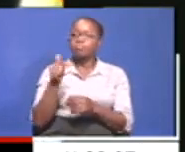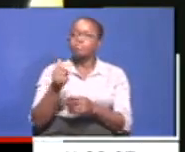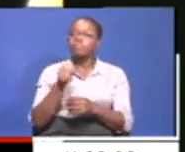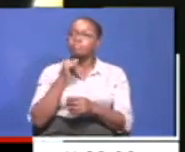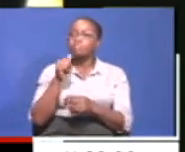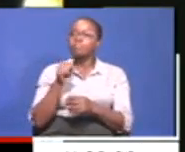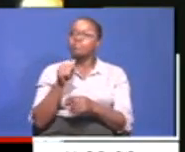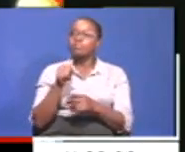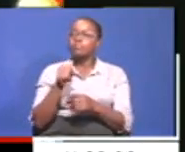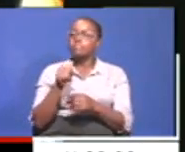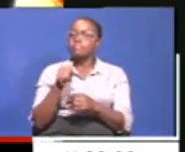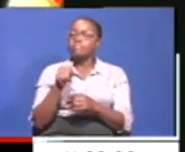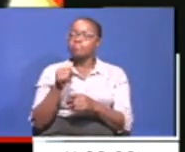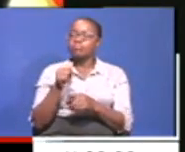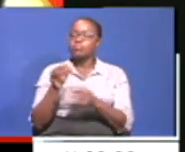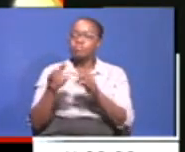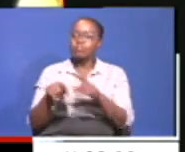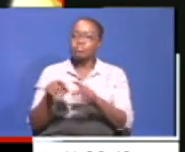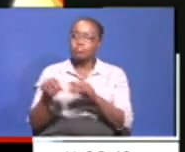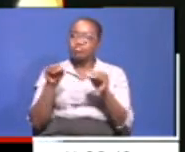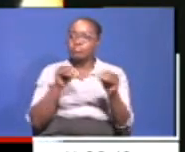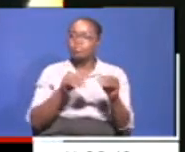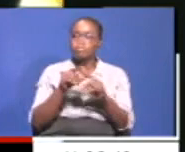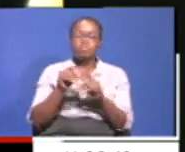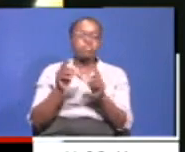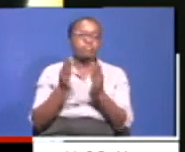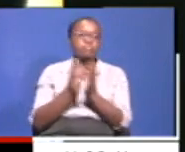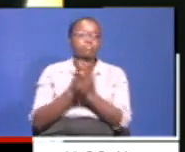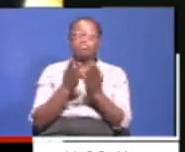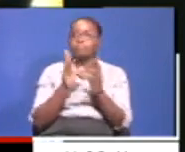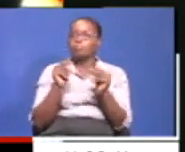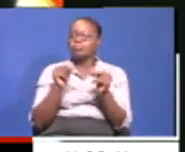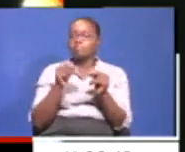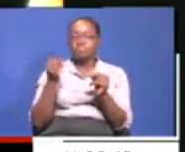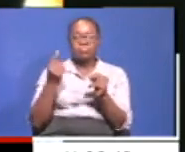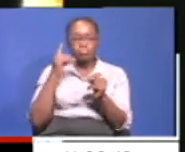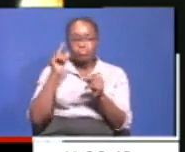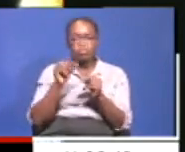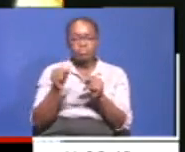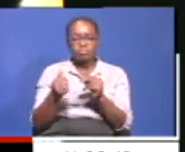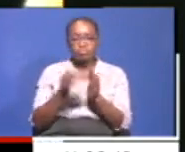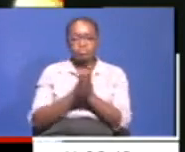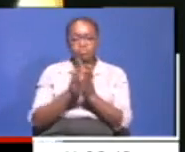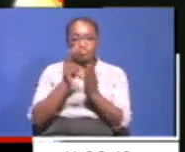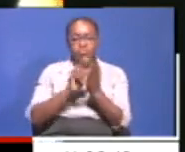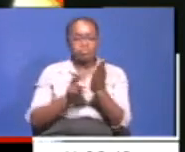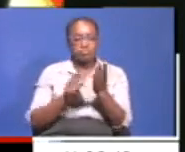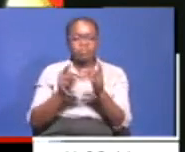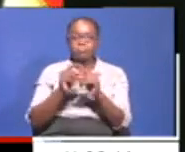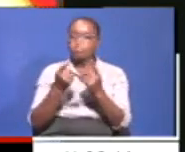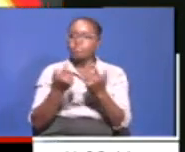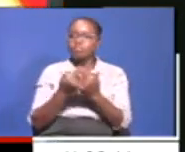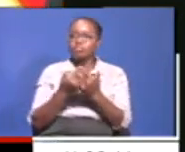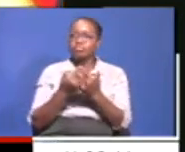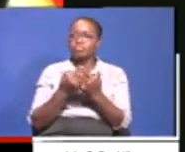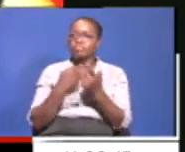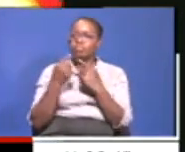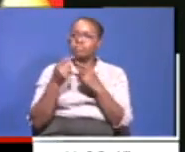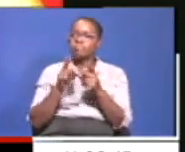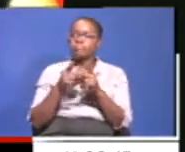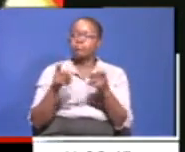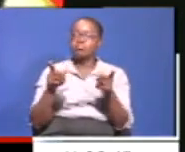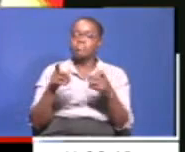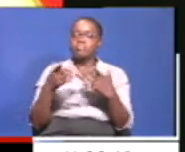use what has been put on the book. You have to understand each other and to read your terms, and you can even talk your language. You can even do it in